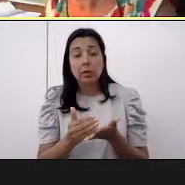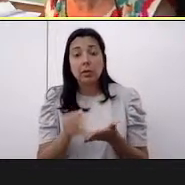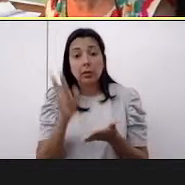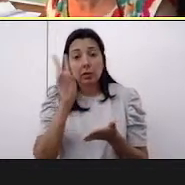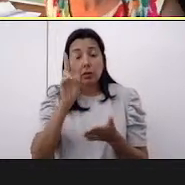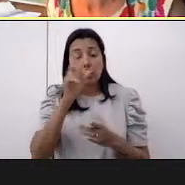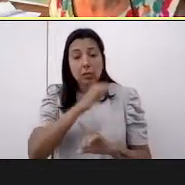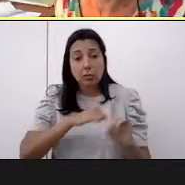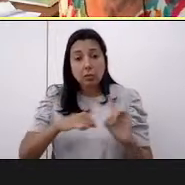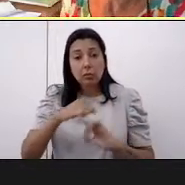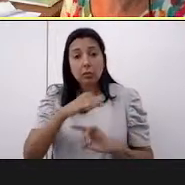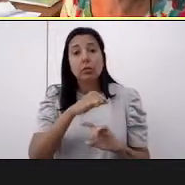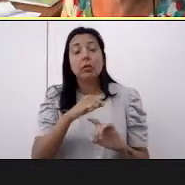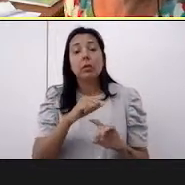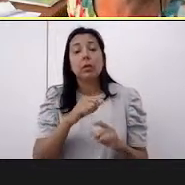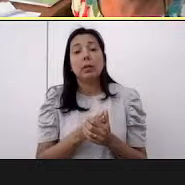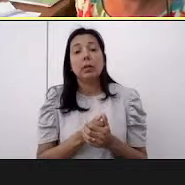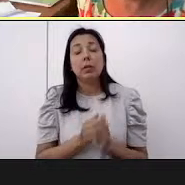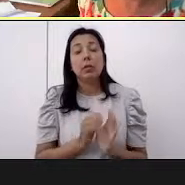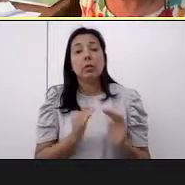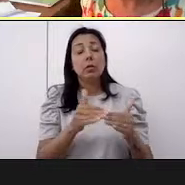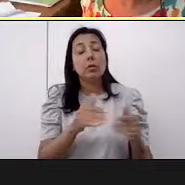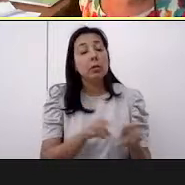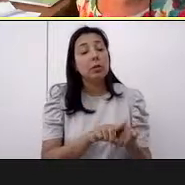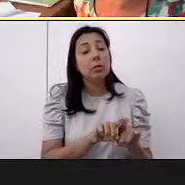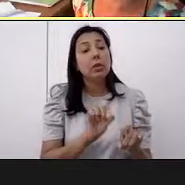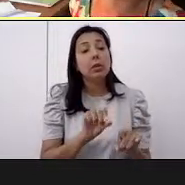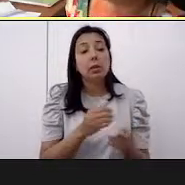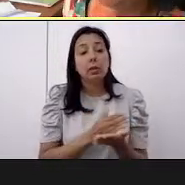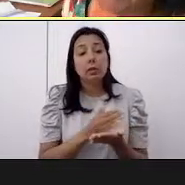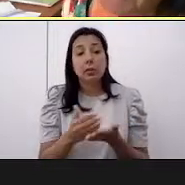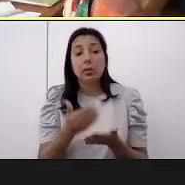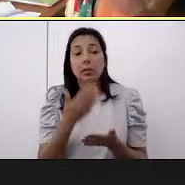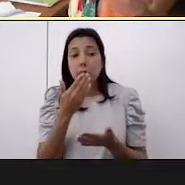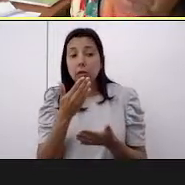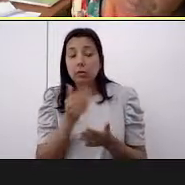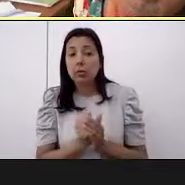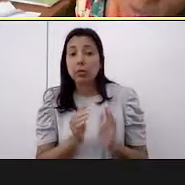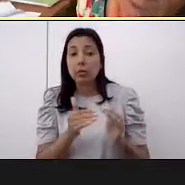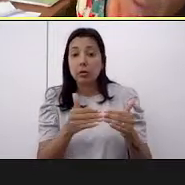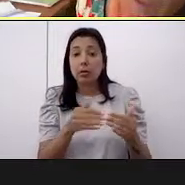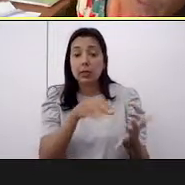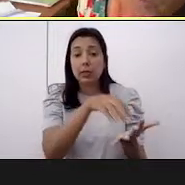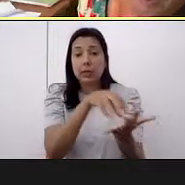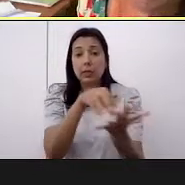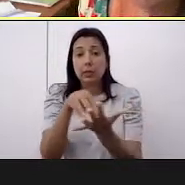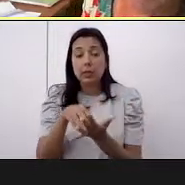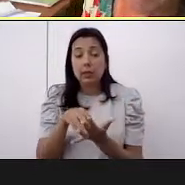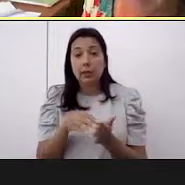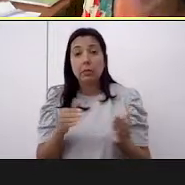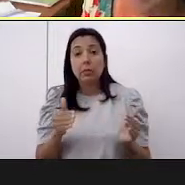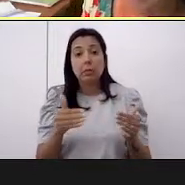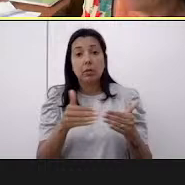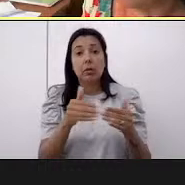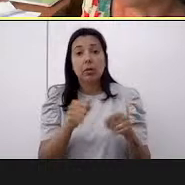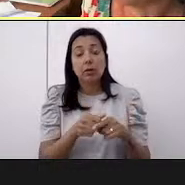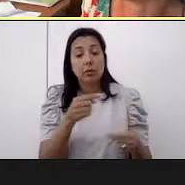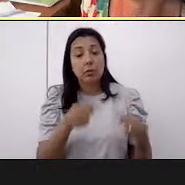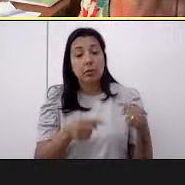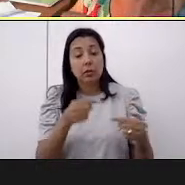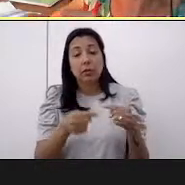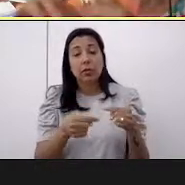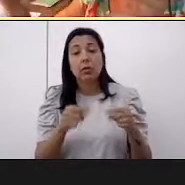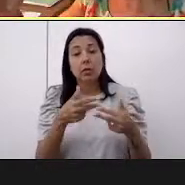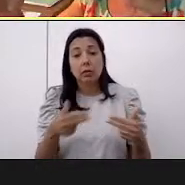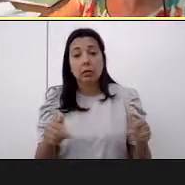to the arena to end up with the making of the public policy, which I define as